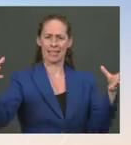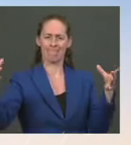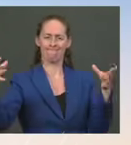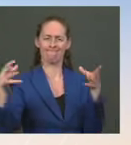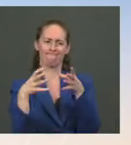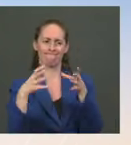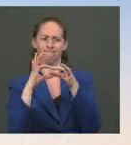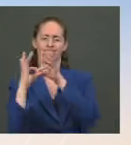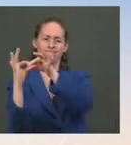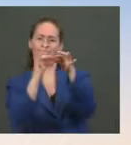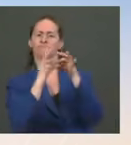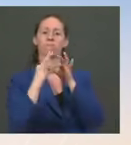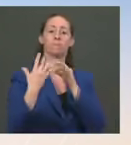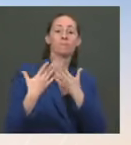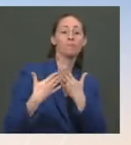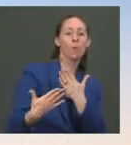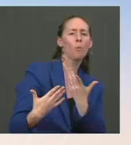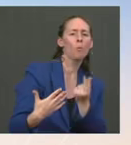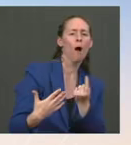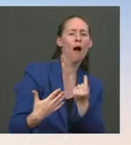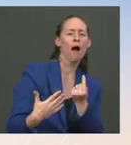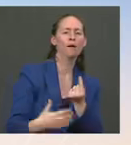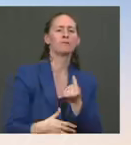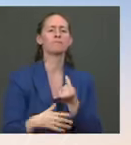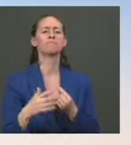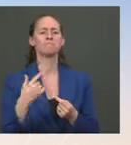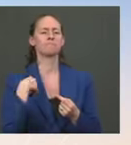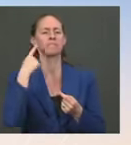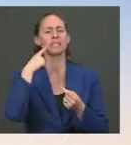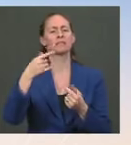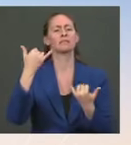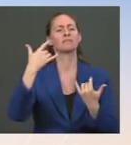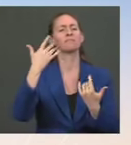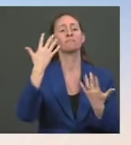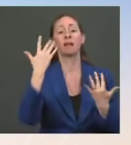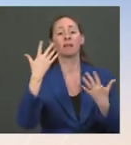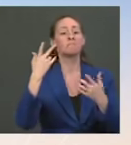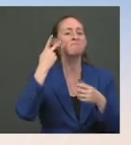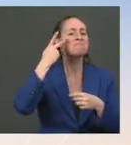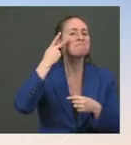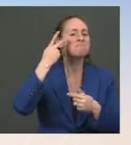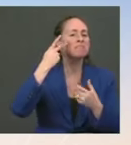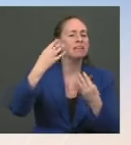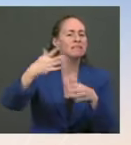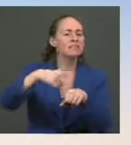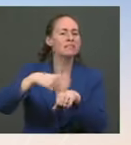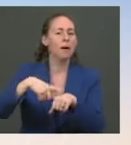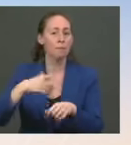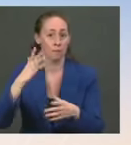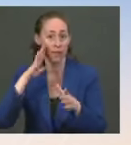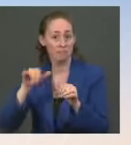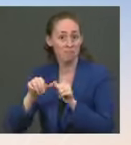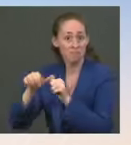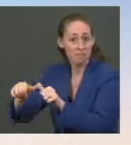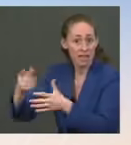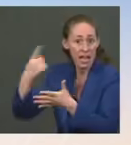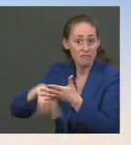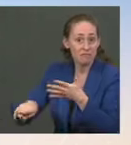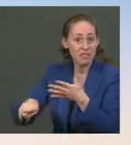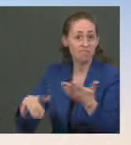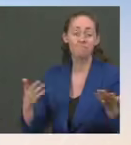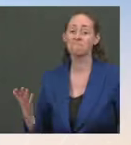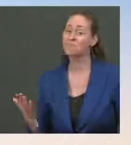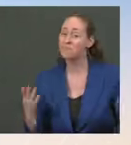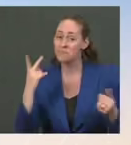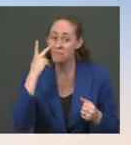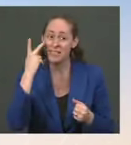That's what we're in the middle of. I don't think it's a little too early to evaluate how it's going to end. He said it could go into next week. That's your expectation? We'll see. Go